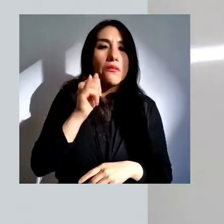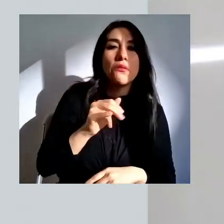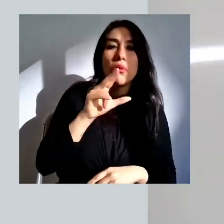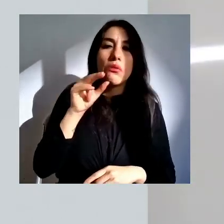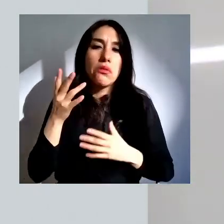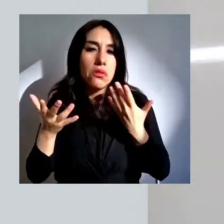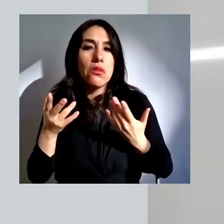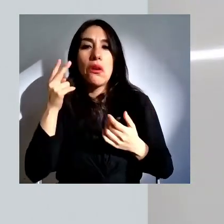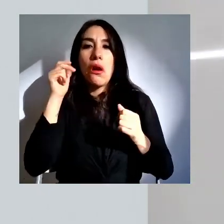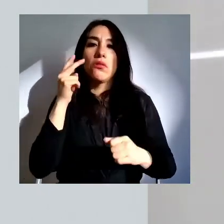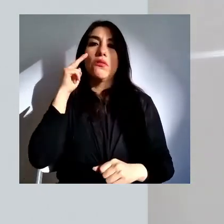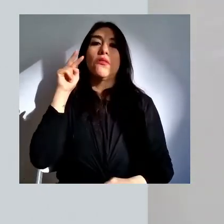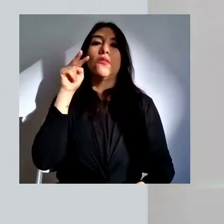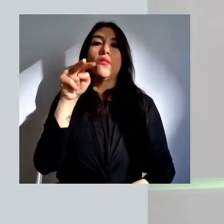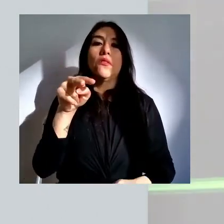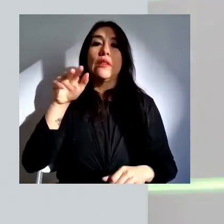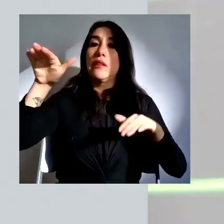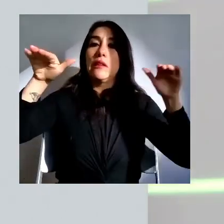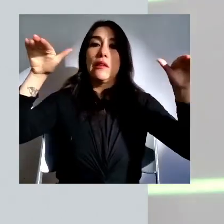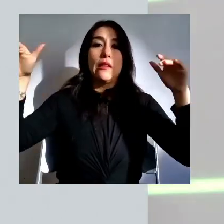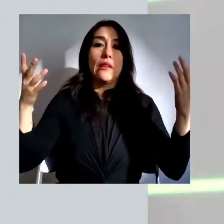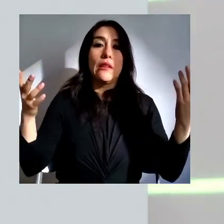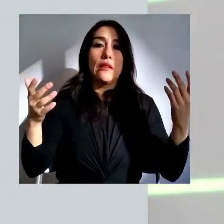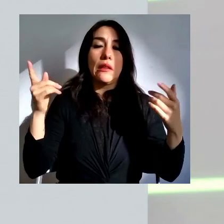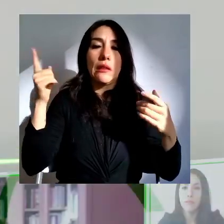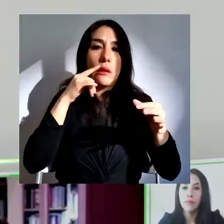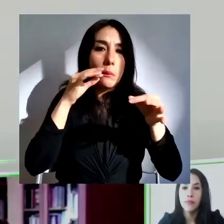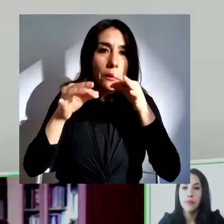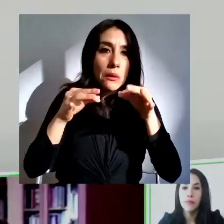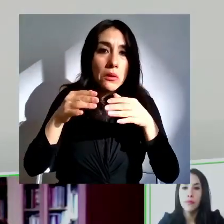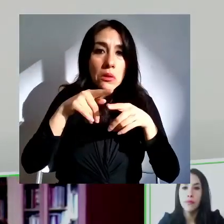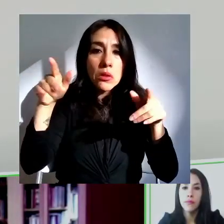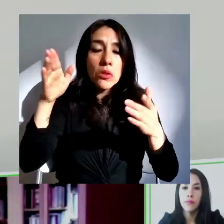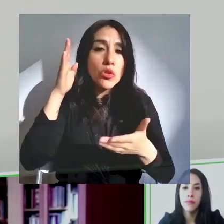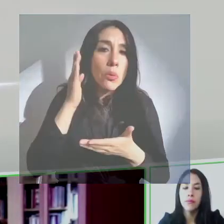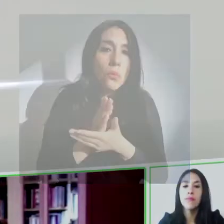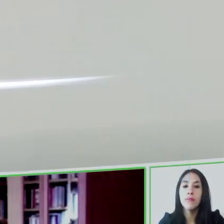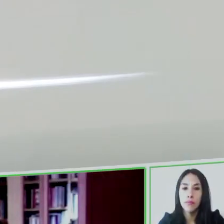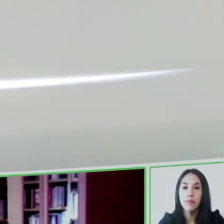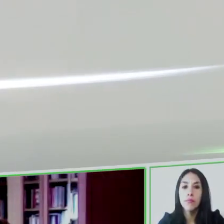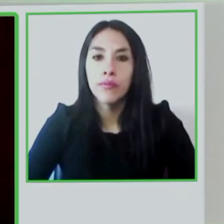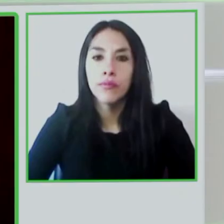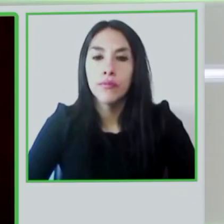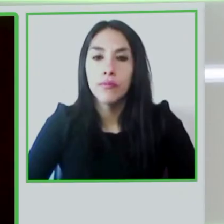and persuade them that they need to change?